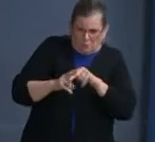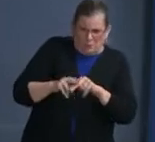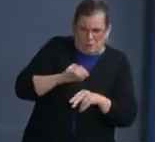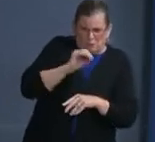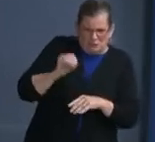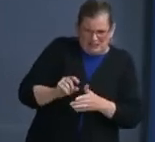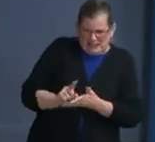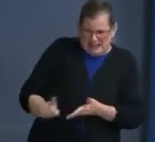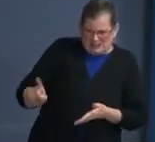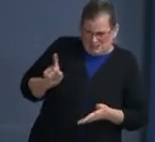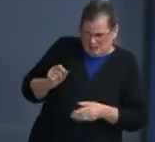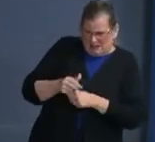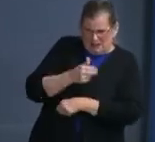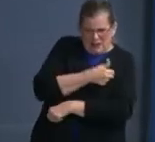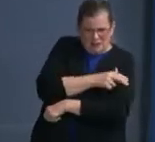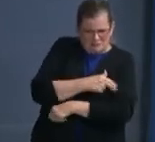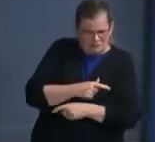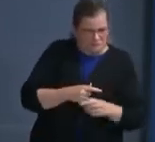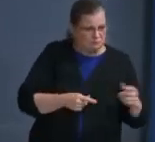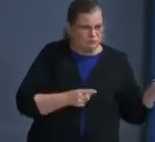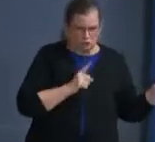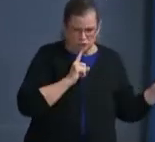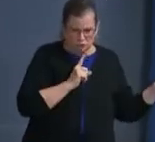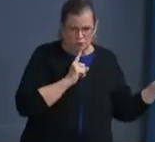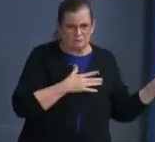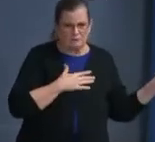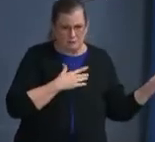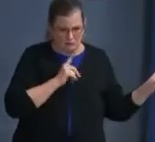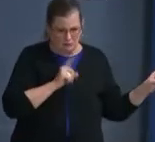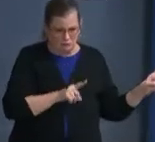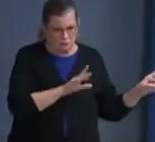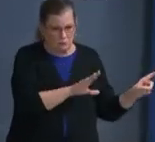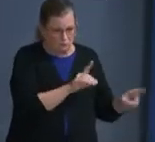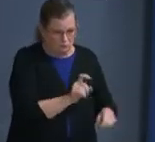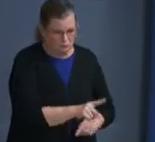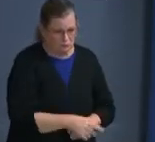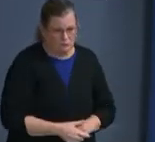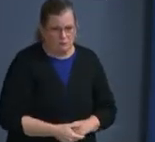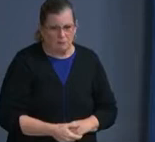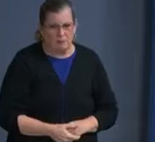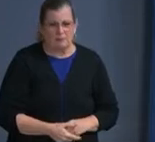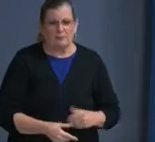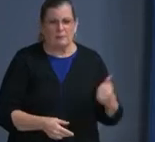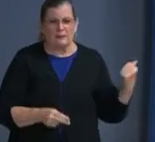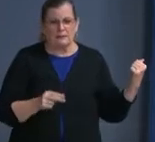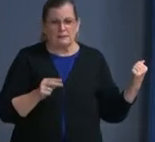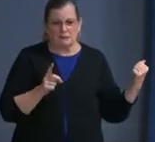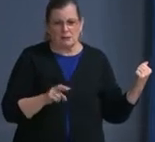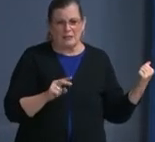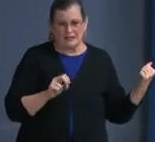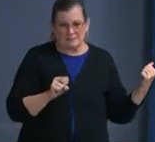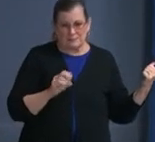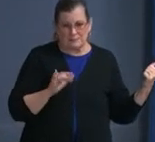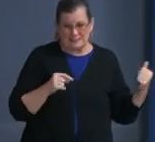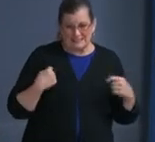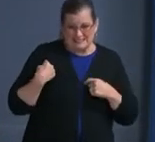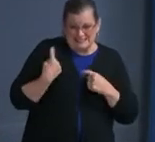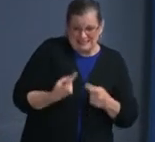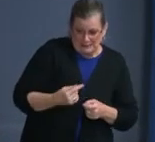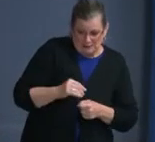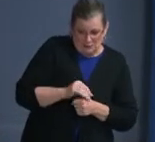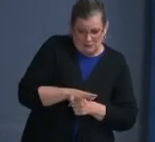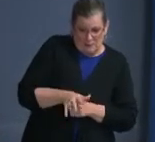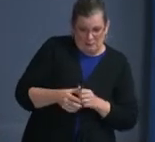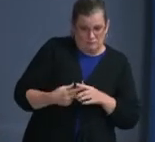week in the hospital. Sure, it's a fantastic question, Mark. So we have, since the beginning of